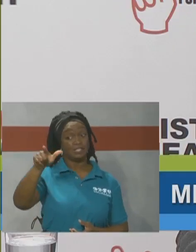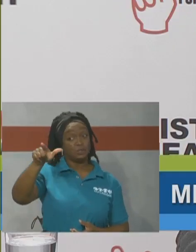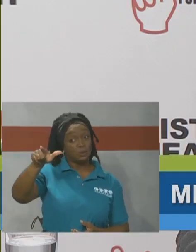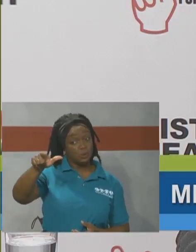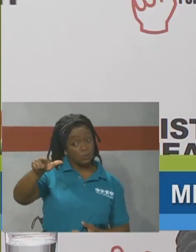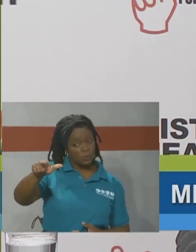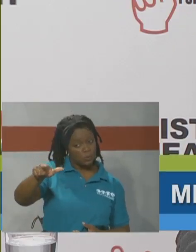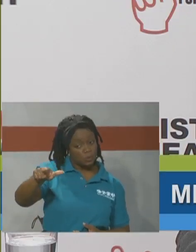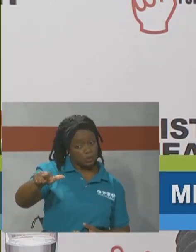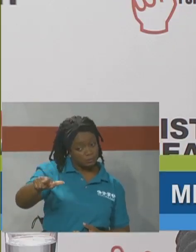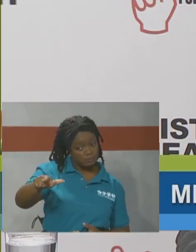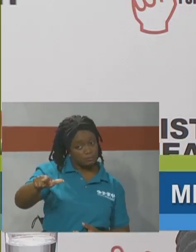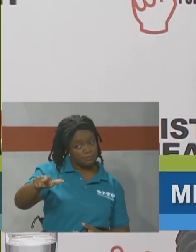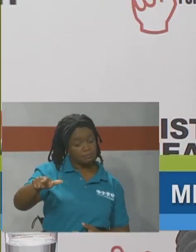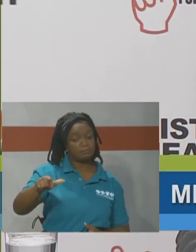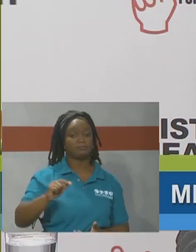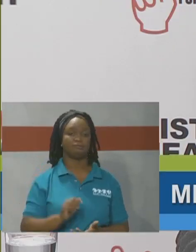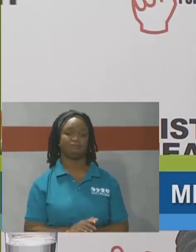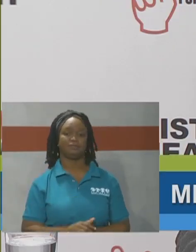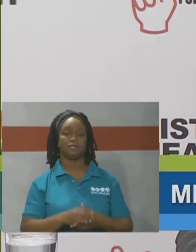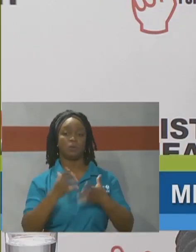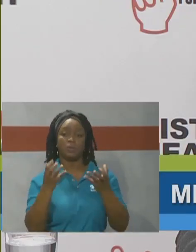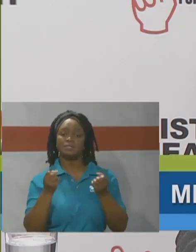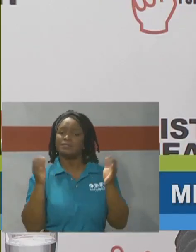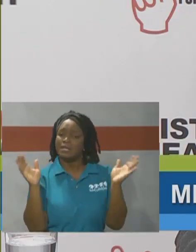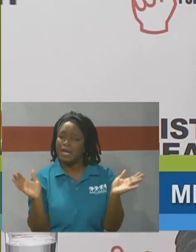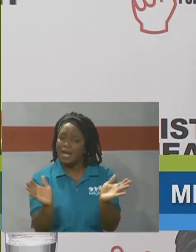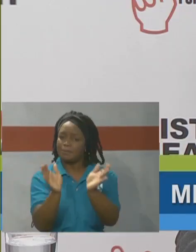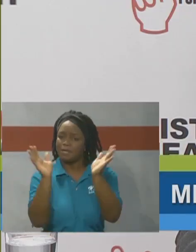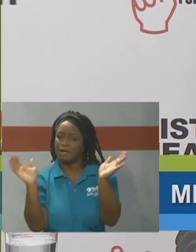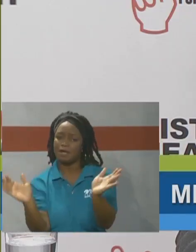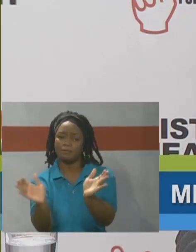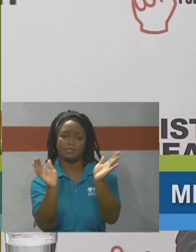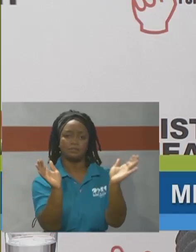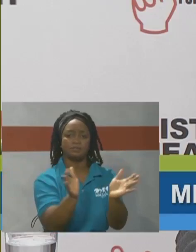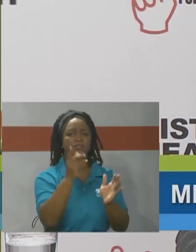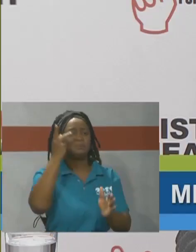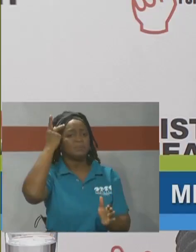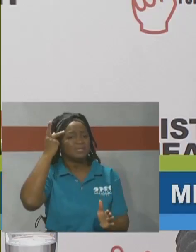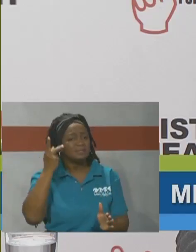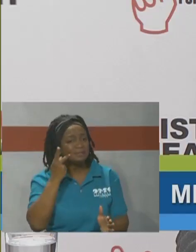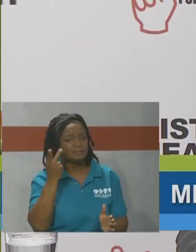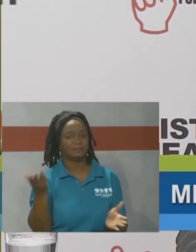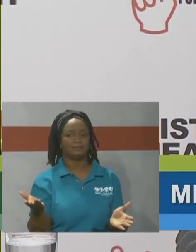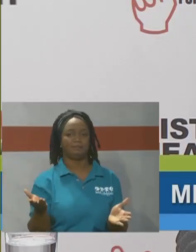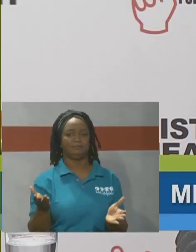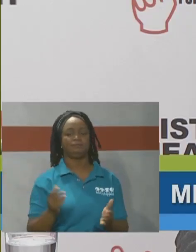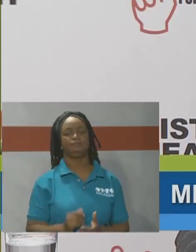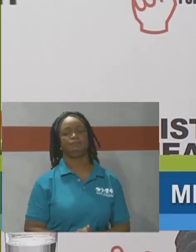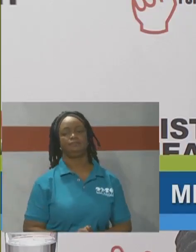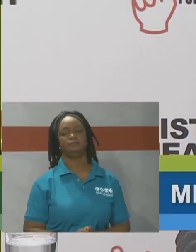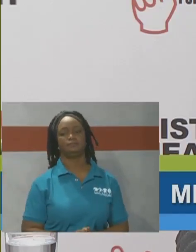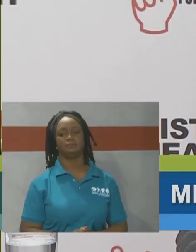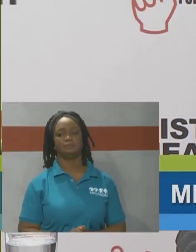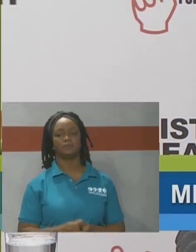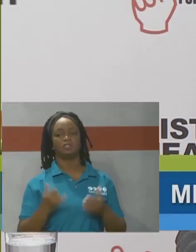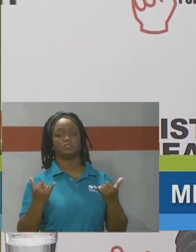And I want to urge parents to take advantage of the fact that you now have,